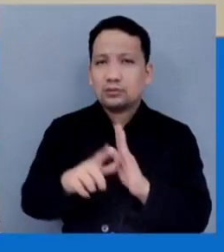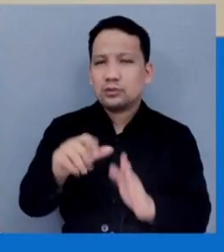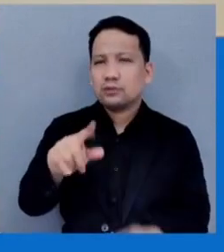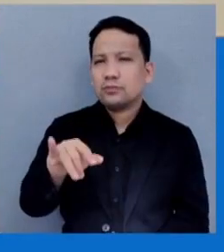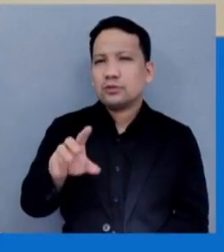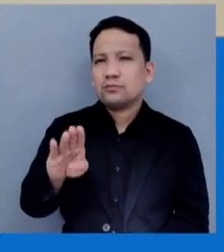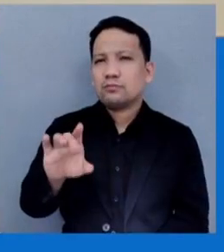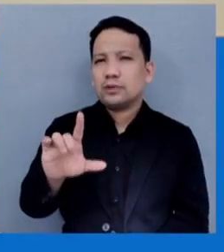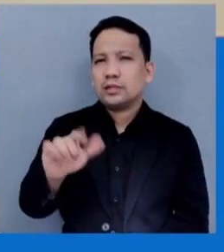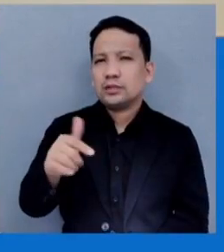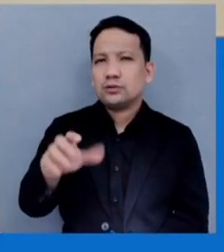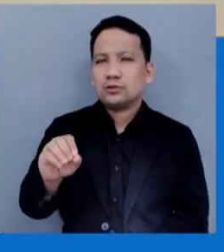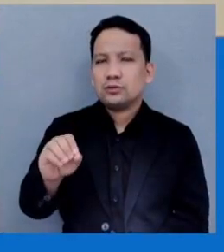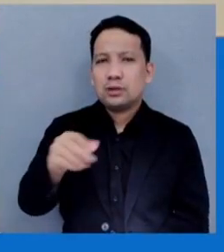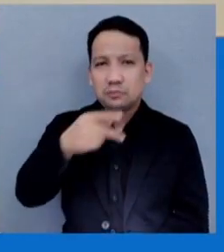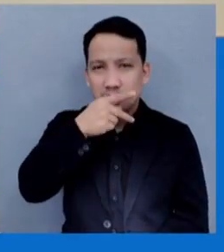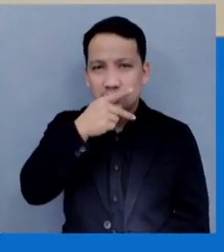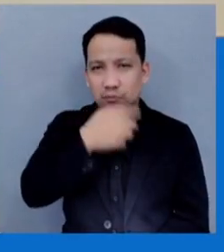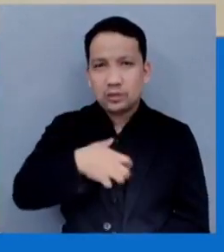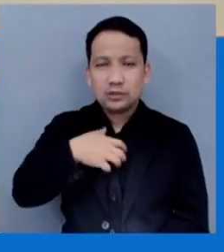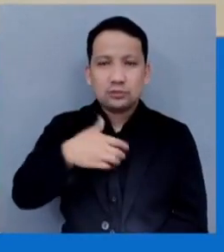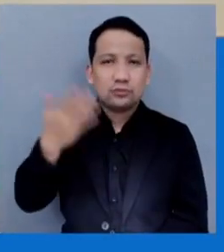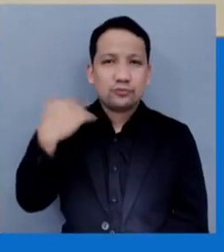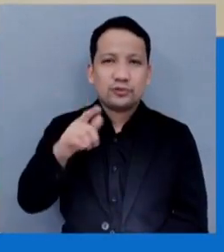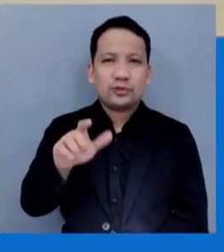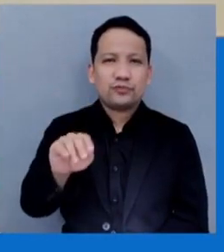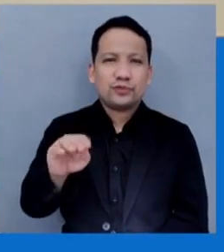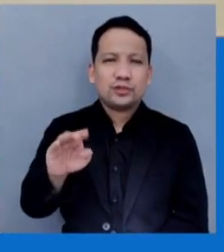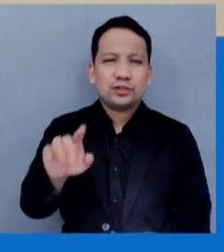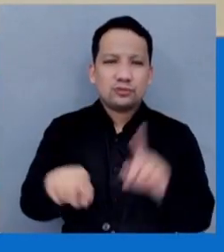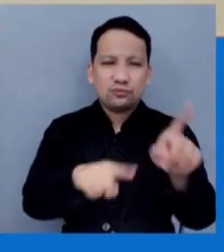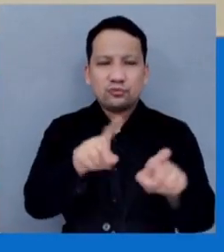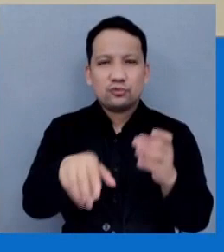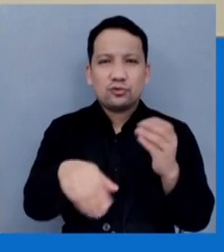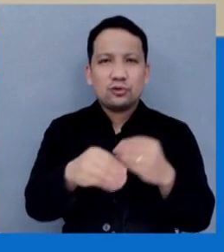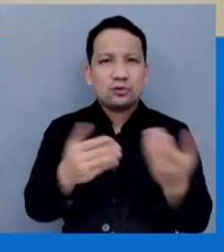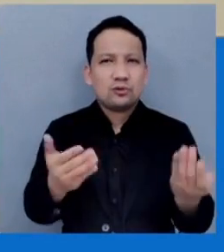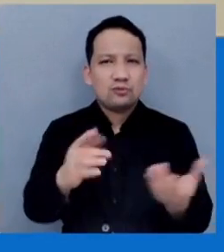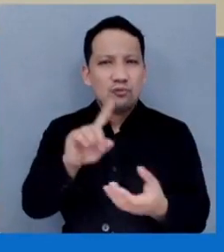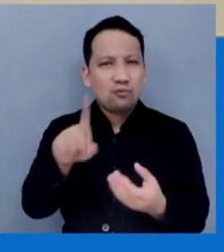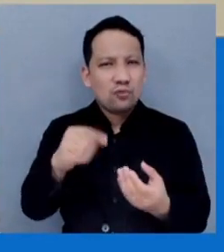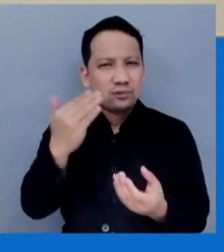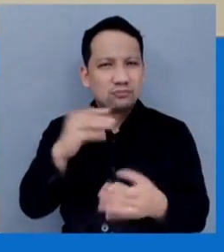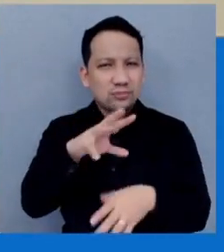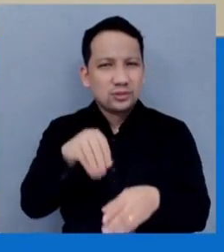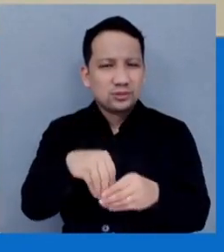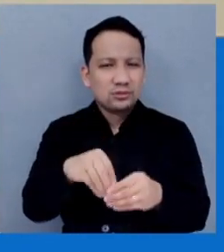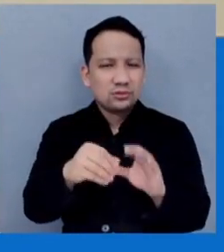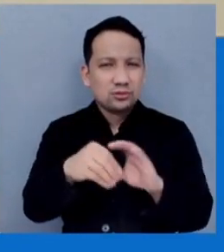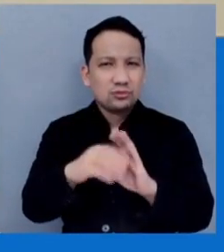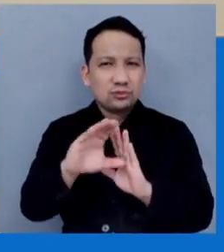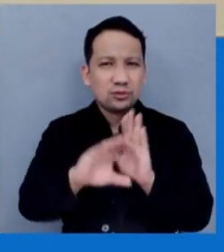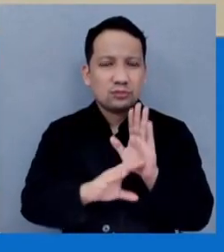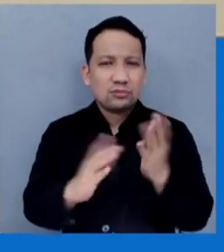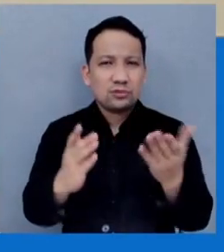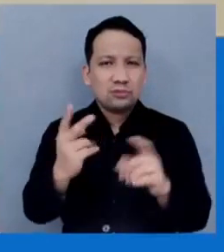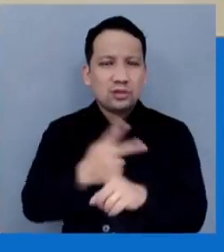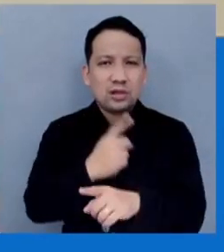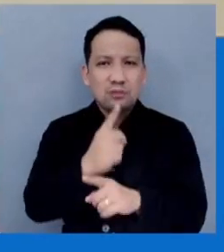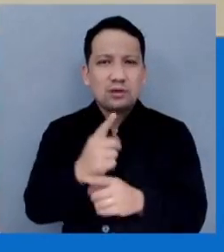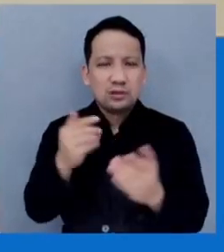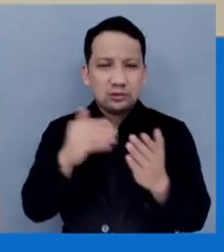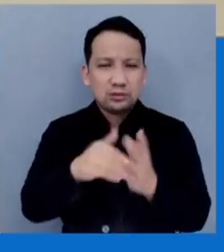Levito Baligod, private complainant in the 2014 case, questions whether there was indeed a constitutional violation committed